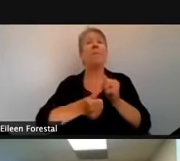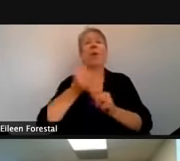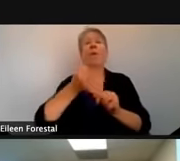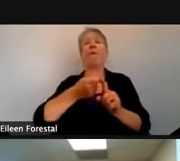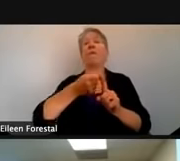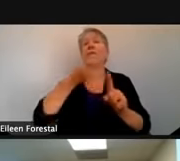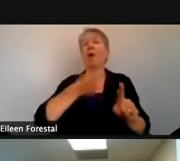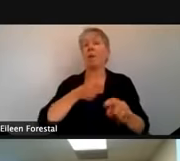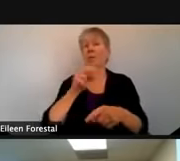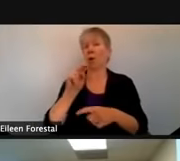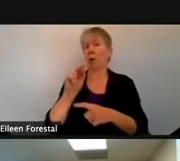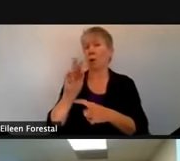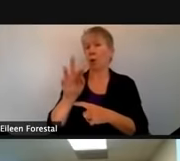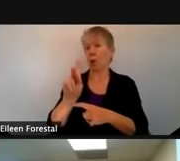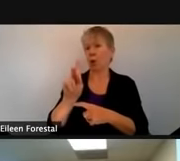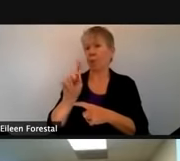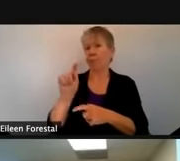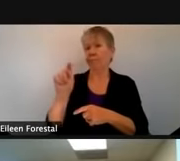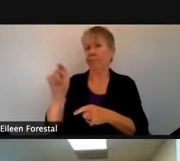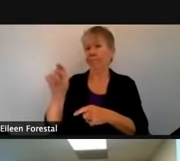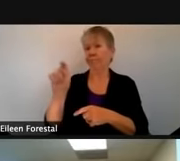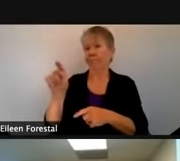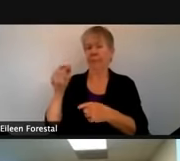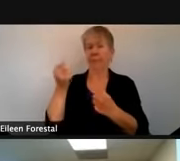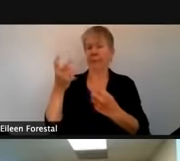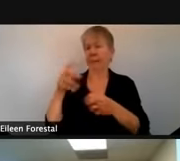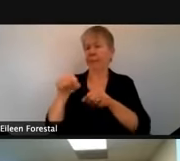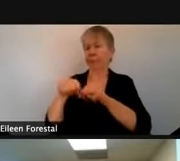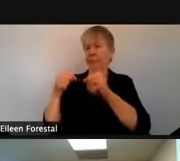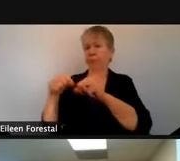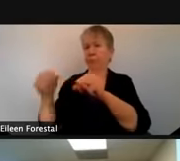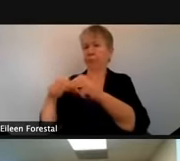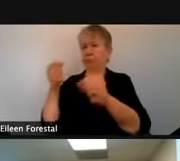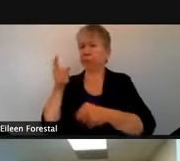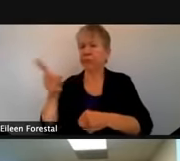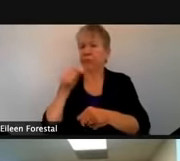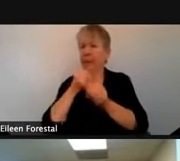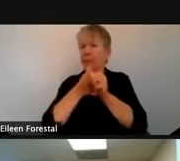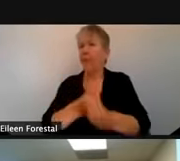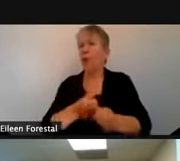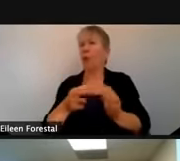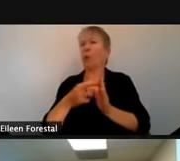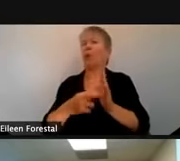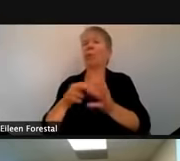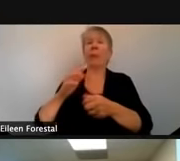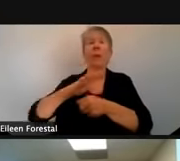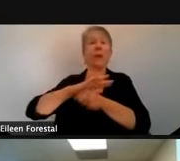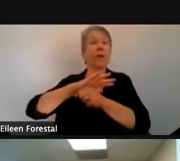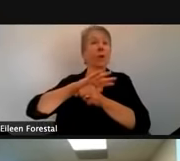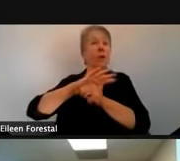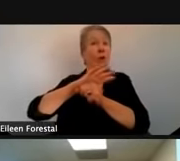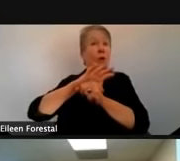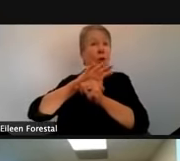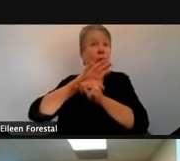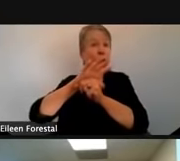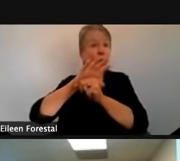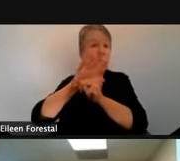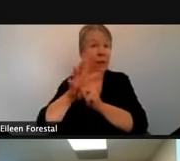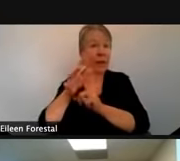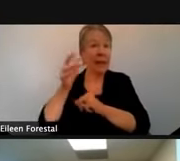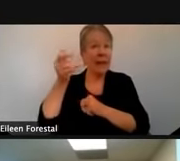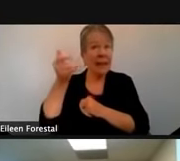I think you alluded to it, Governor. We had their COVID-19 task force broke up a large Halloween party. They